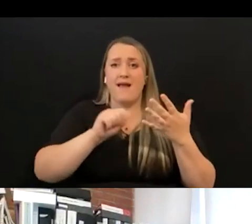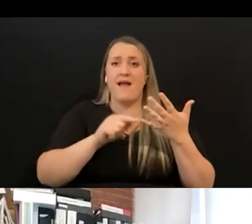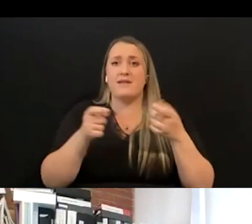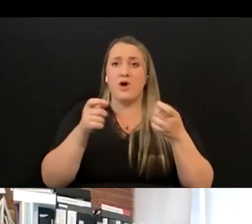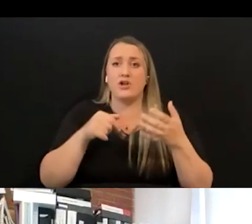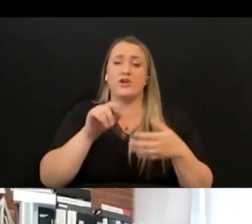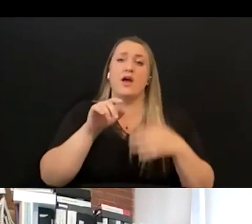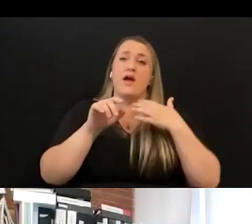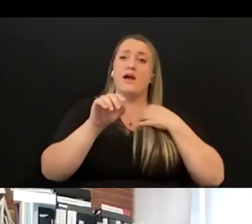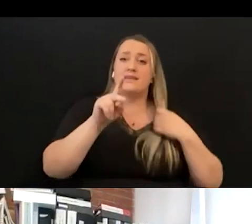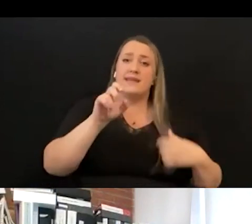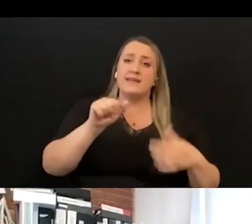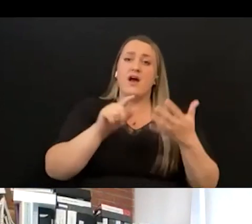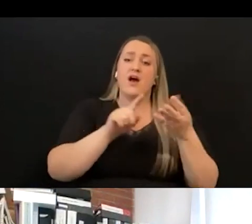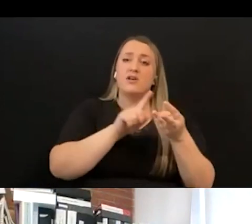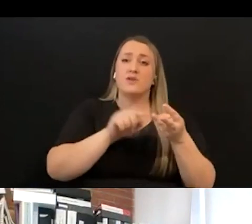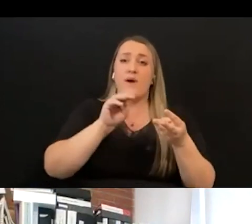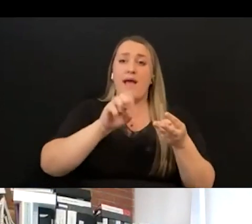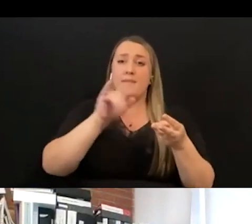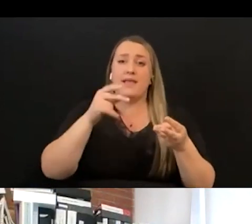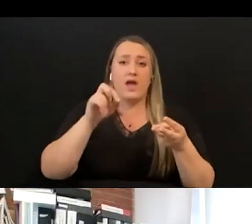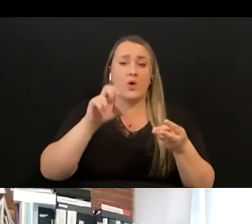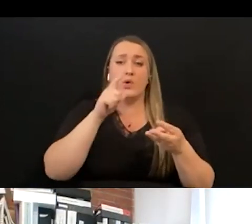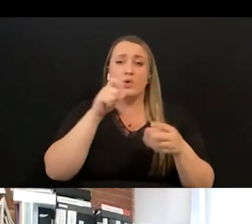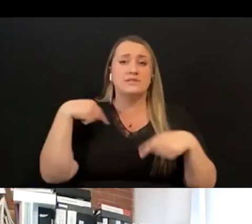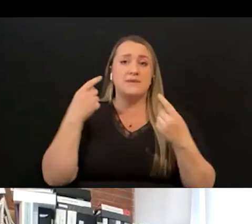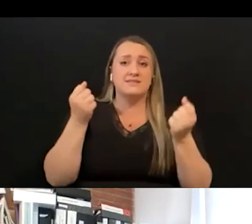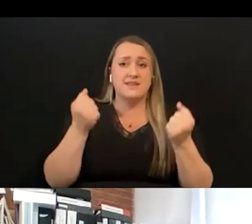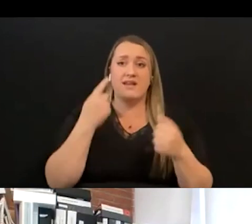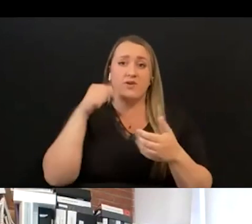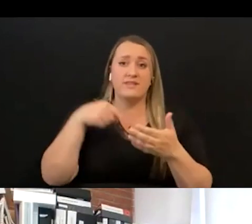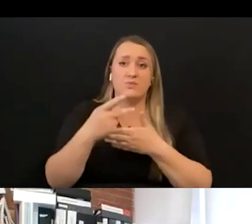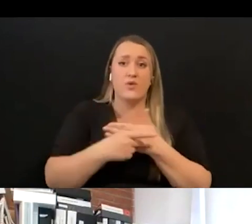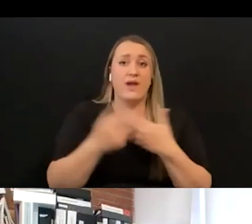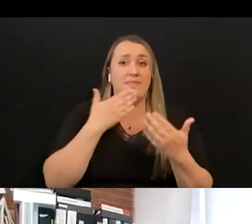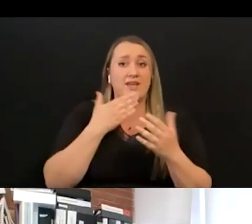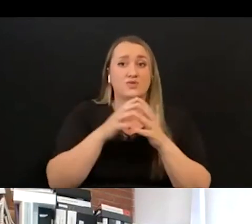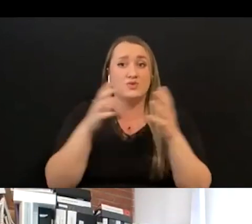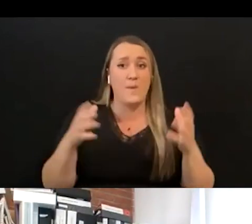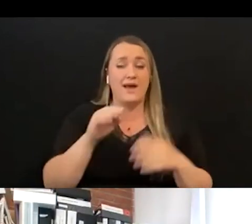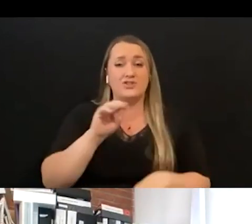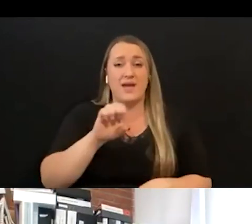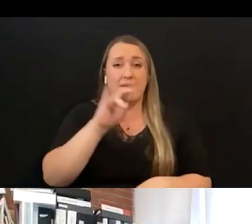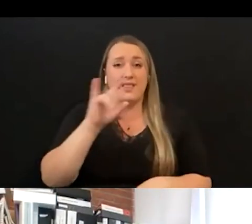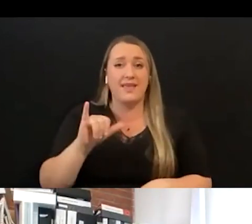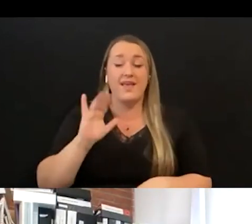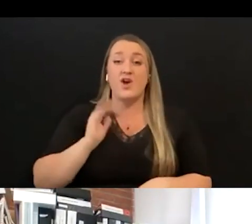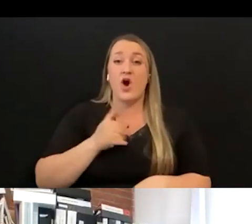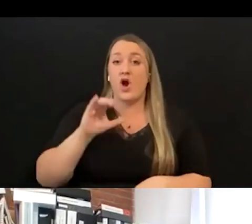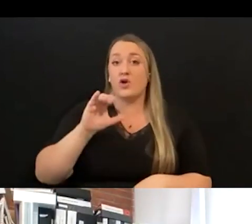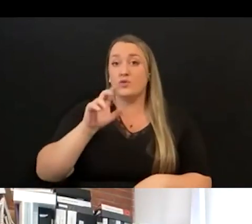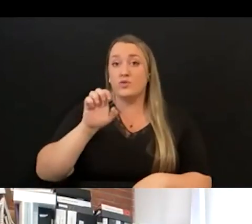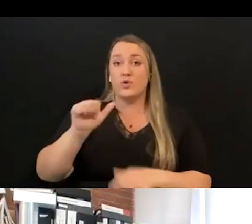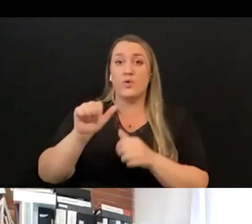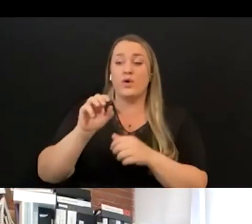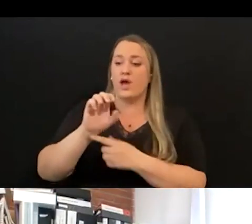Emily Herrer, who has been signing for us during this program. Thank you so much, Emily. And to our crew behind the scenes, our